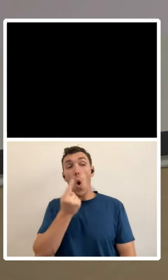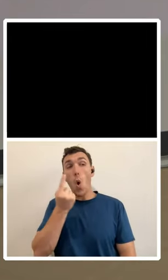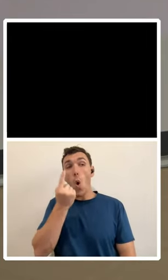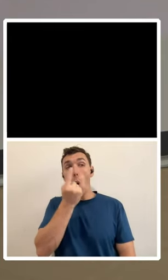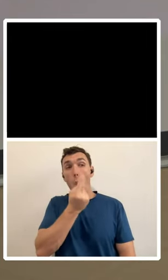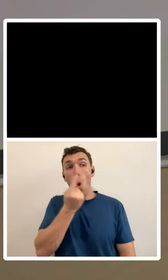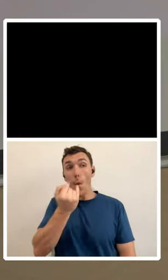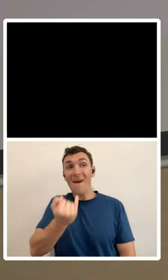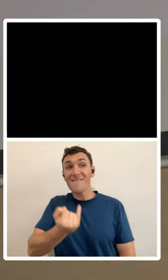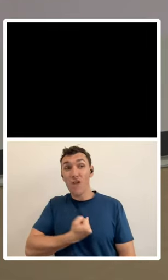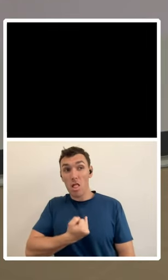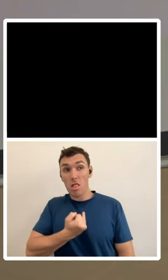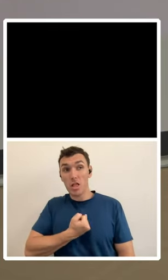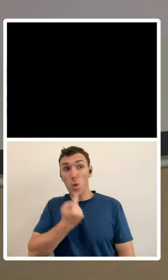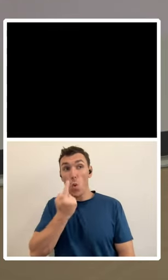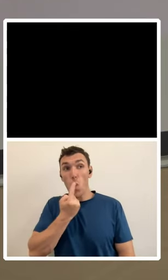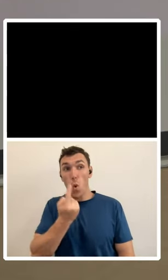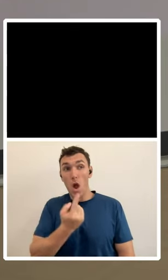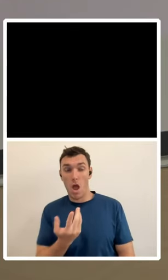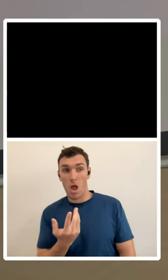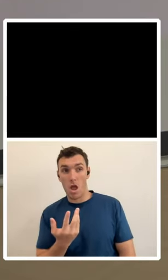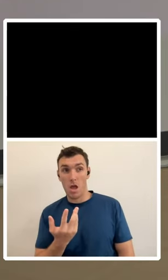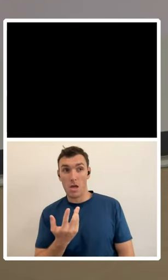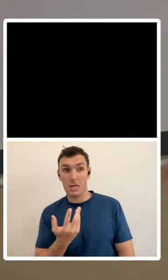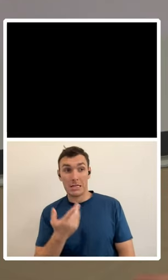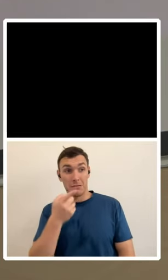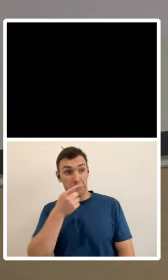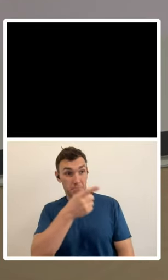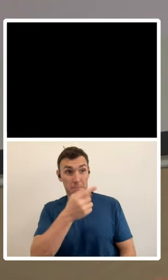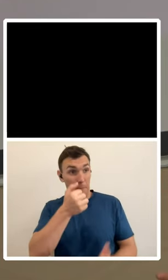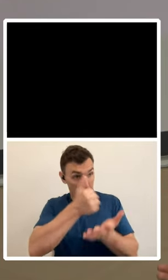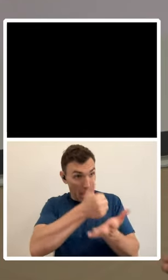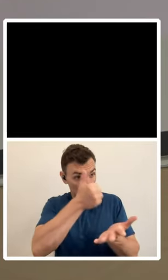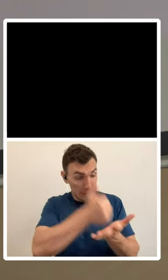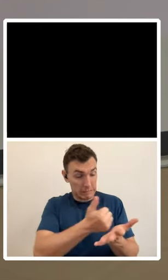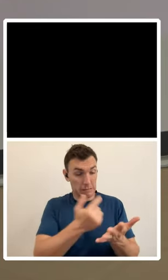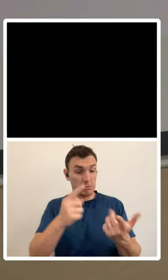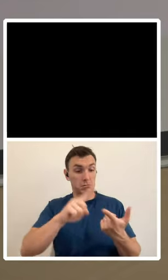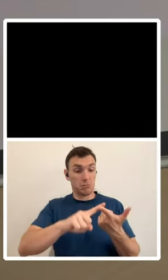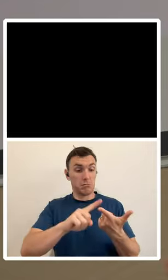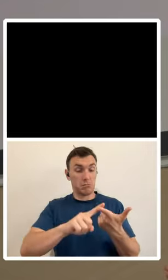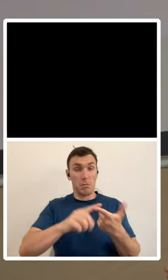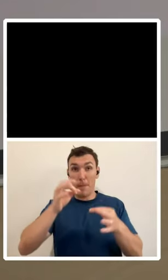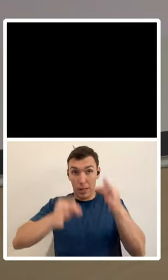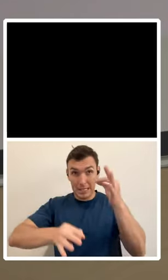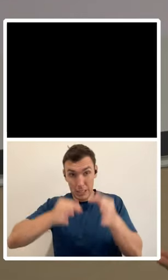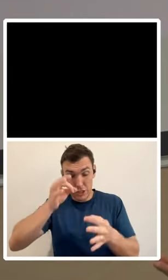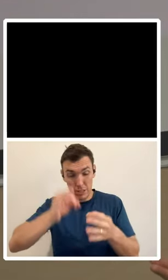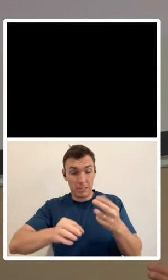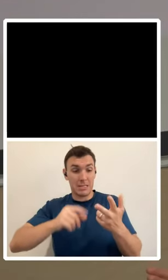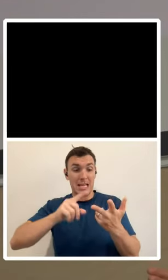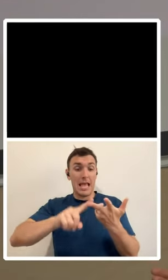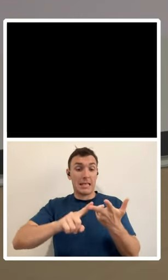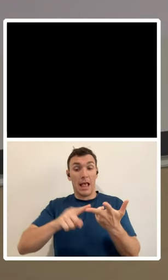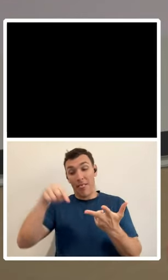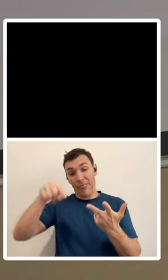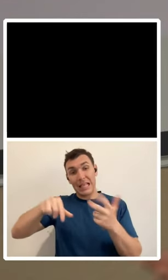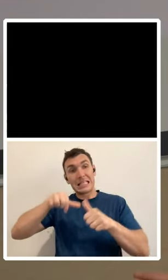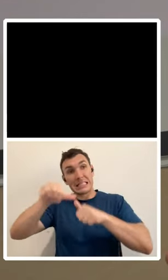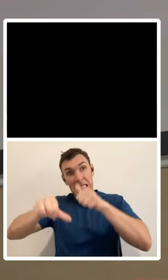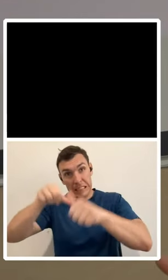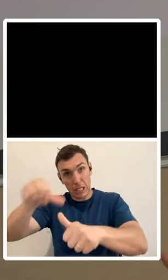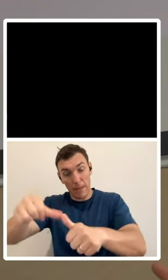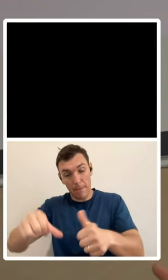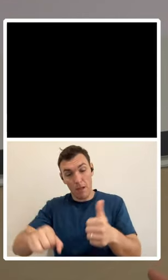it the politicians? Is it the system? Who constructed the system? Who or what should be taking a long hard look in the mirror, and